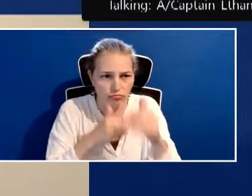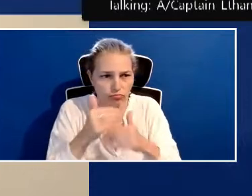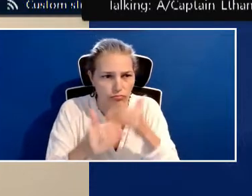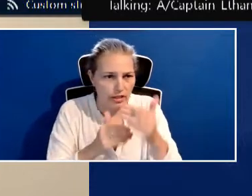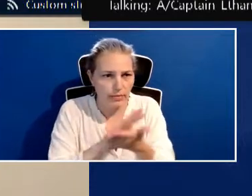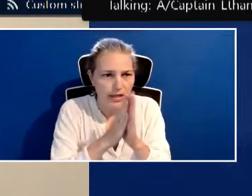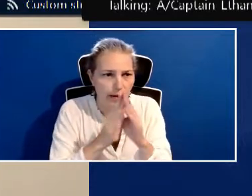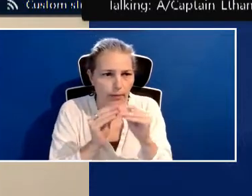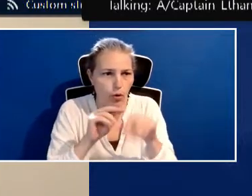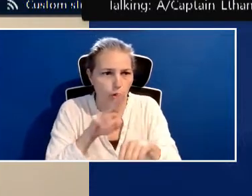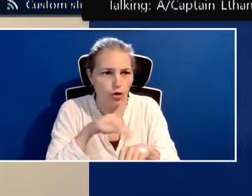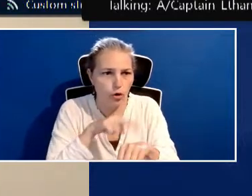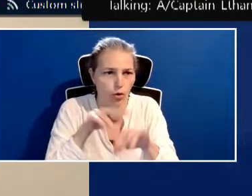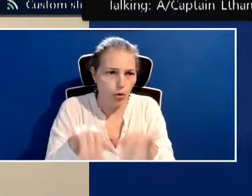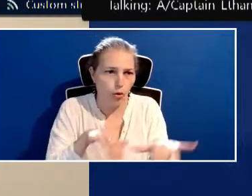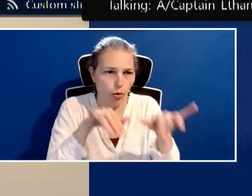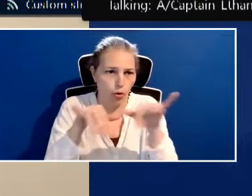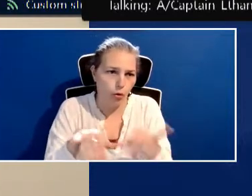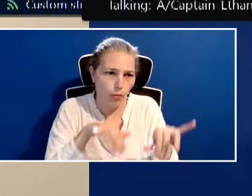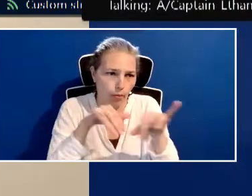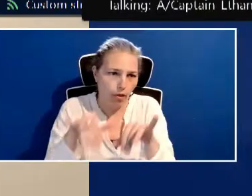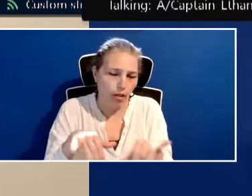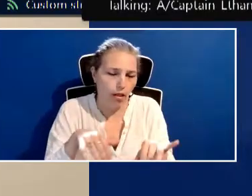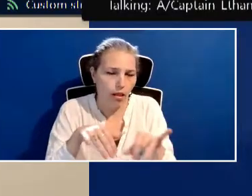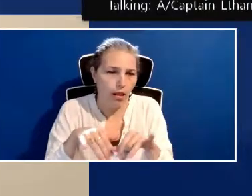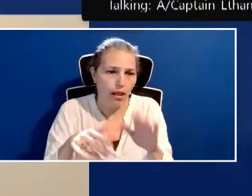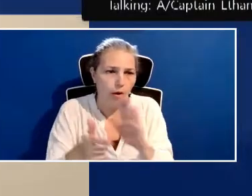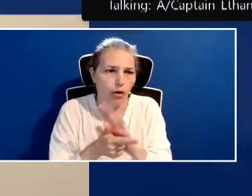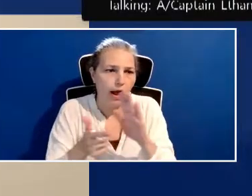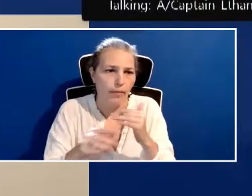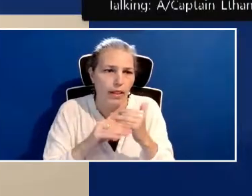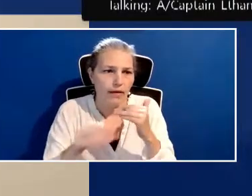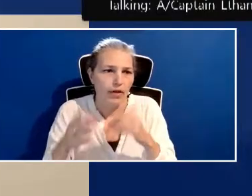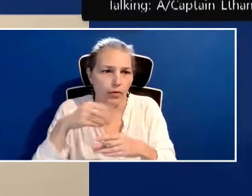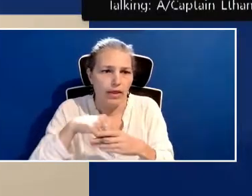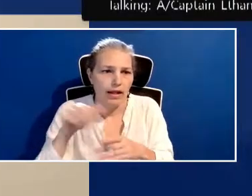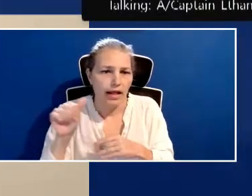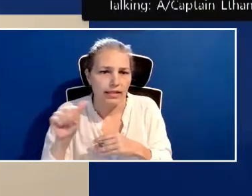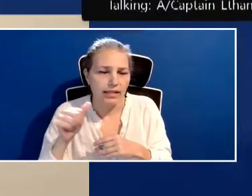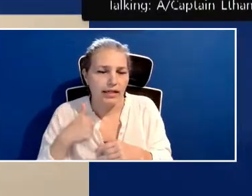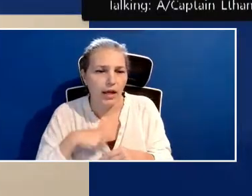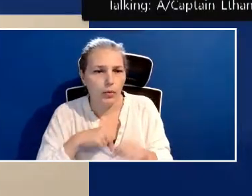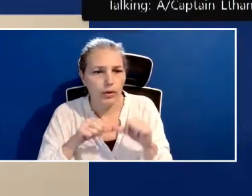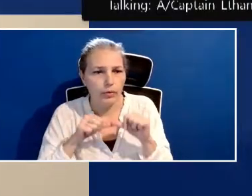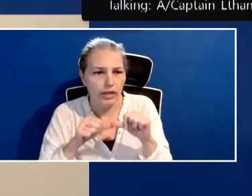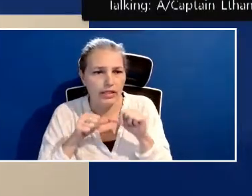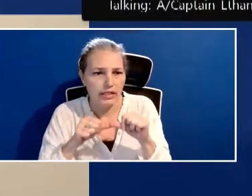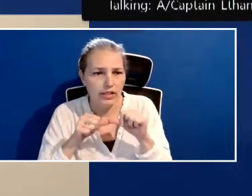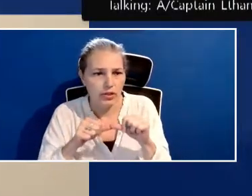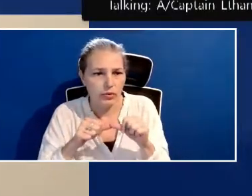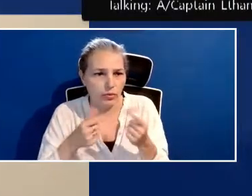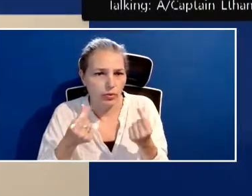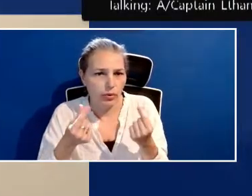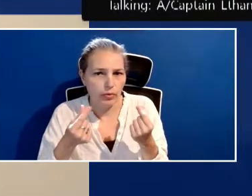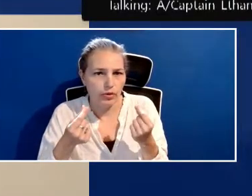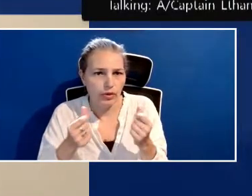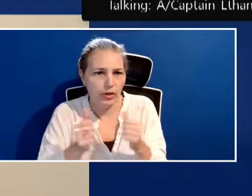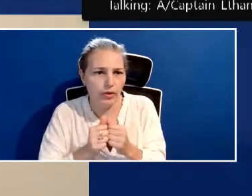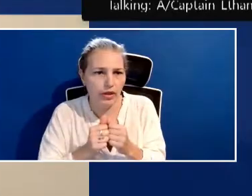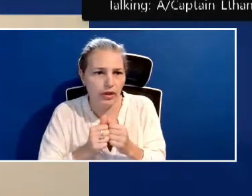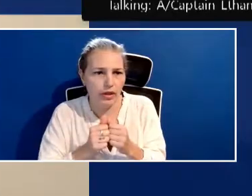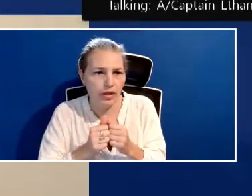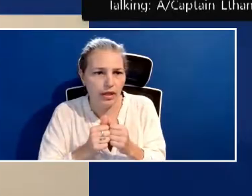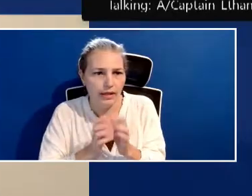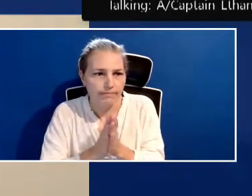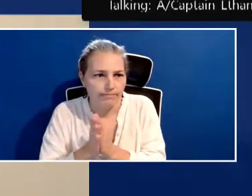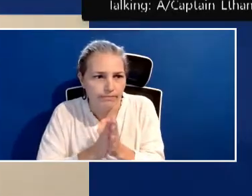Altadena. And we're going to continue doing what we've been doing with a lot of proactive law enforcement. Our partners at the CHP